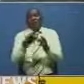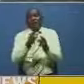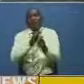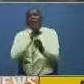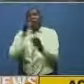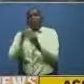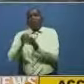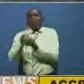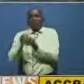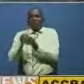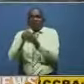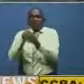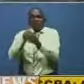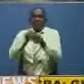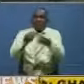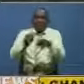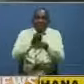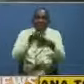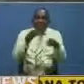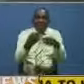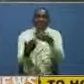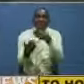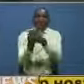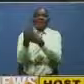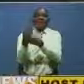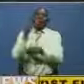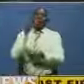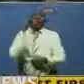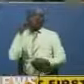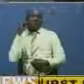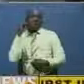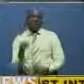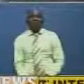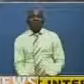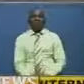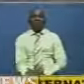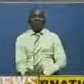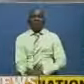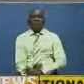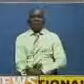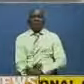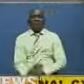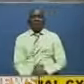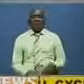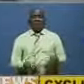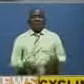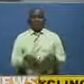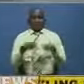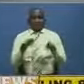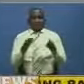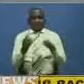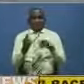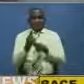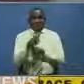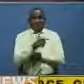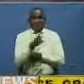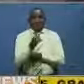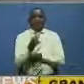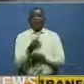of the country to the Wa market for business transaction. The market there facilitates our